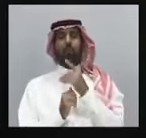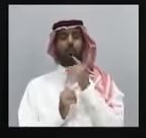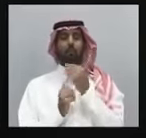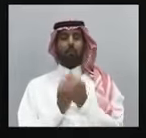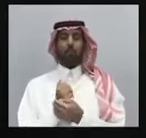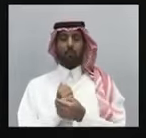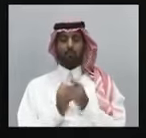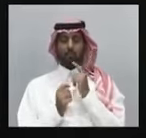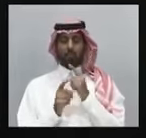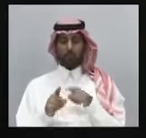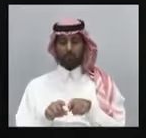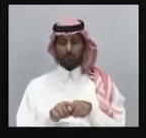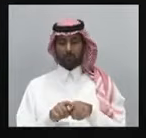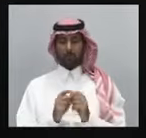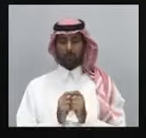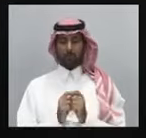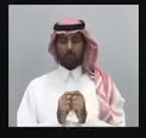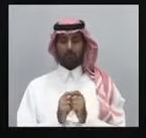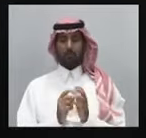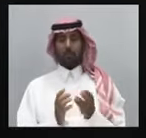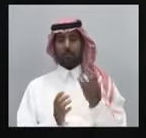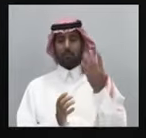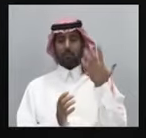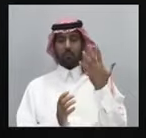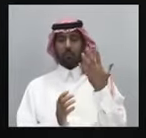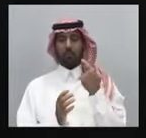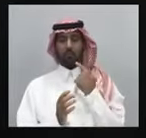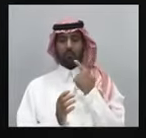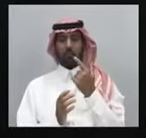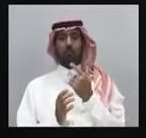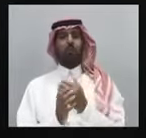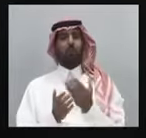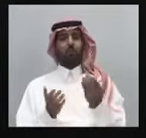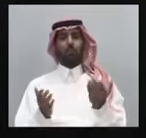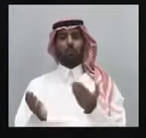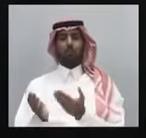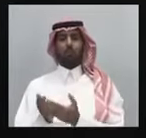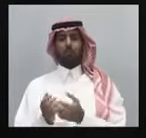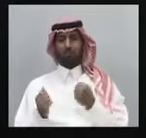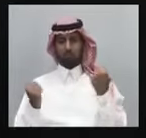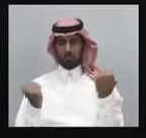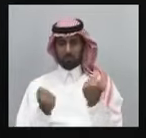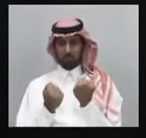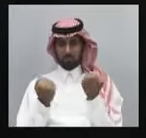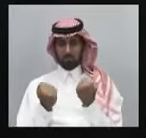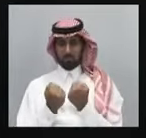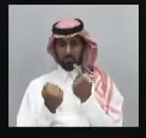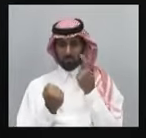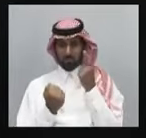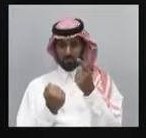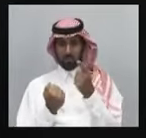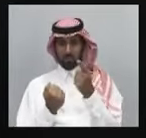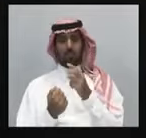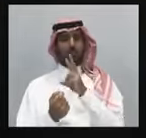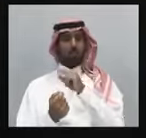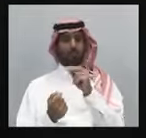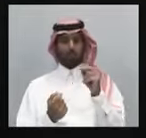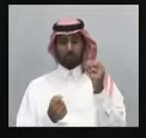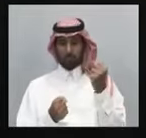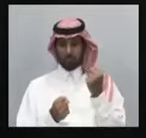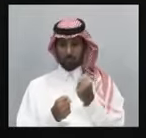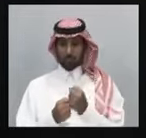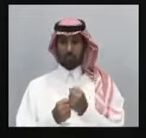friendly. Number 5, which one offers you training and you will work with expert